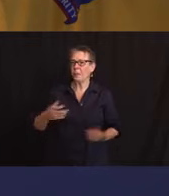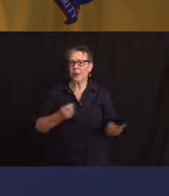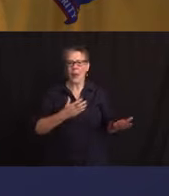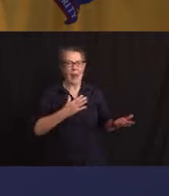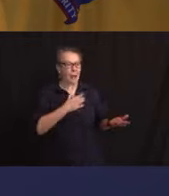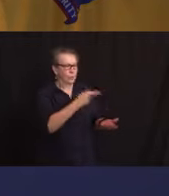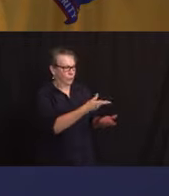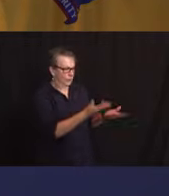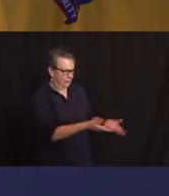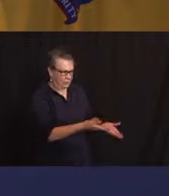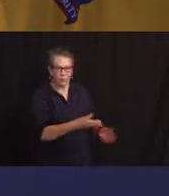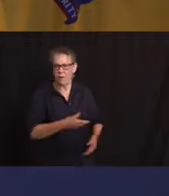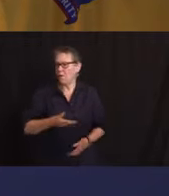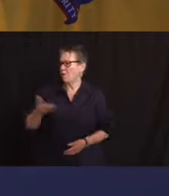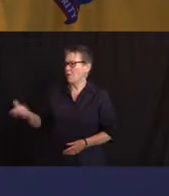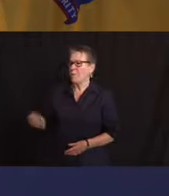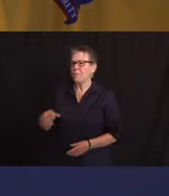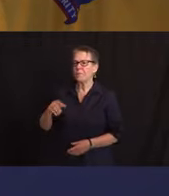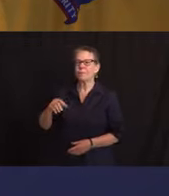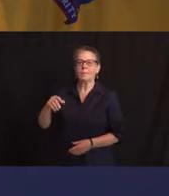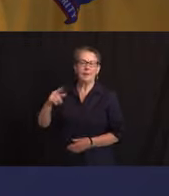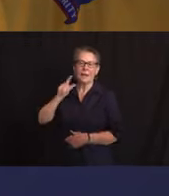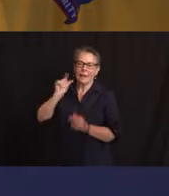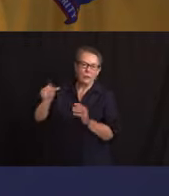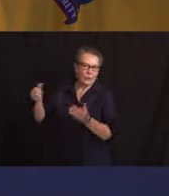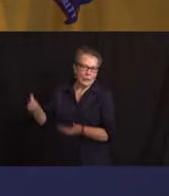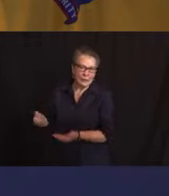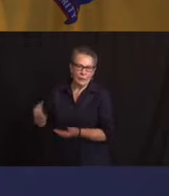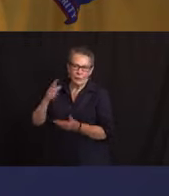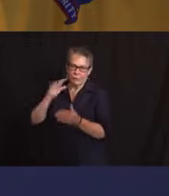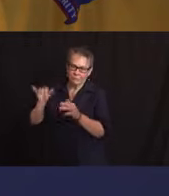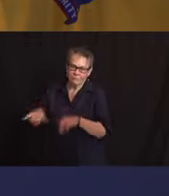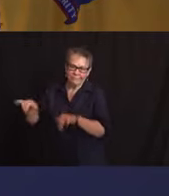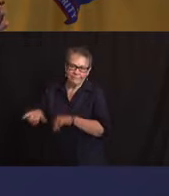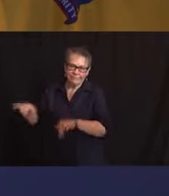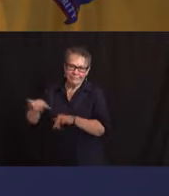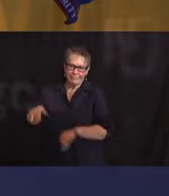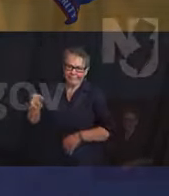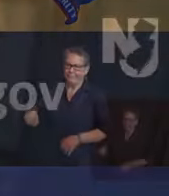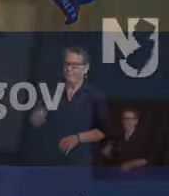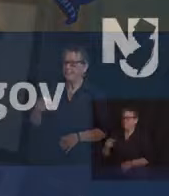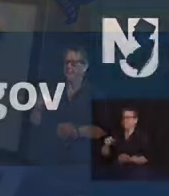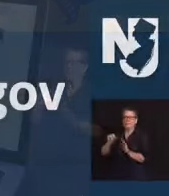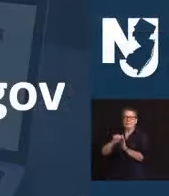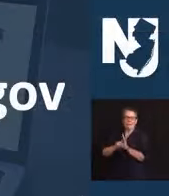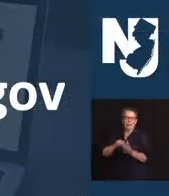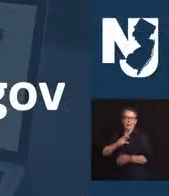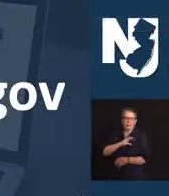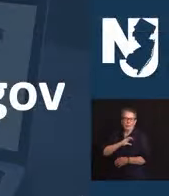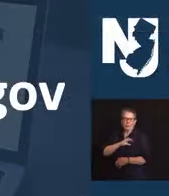To my left, a guy who needs no introduction, the Superintendent of State Police, Colonel Pat Callahan. We have Jared Maples,